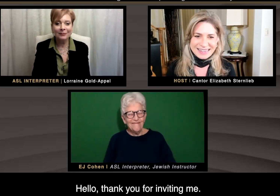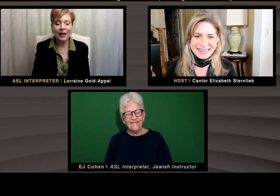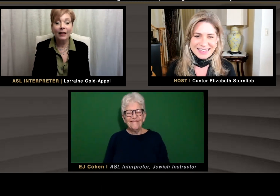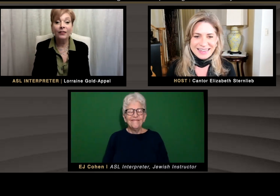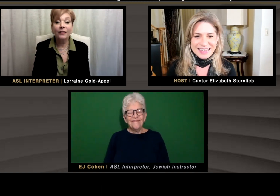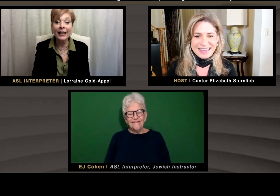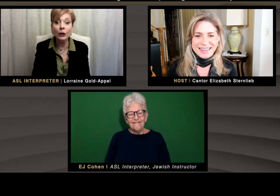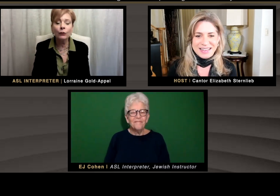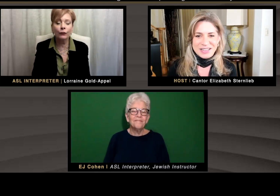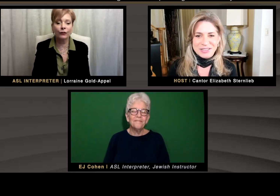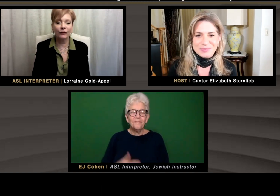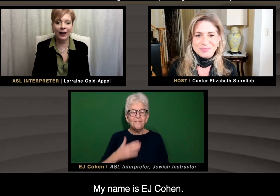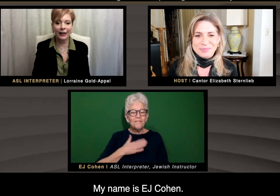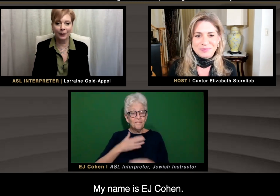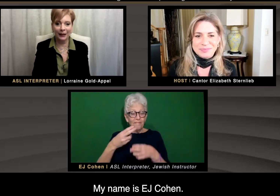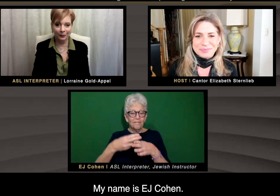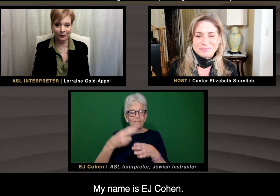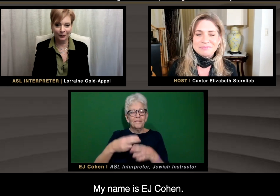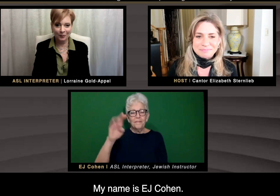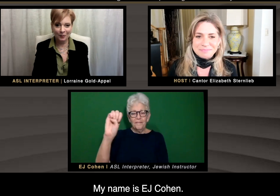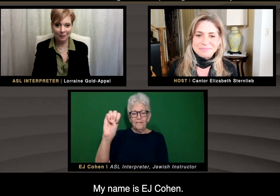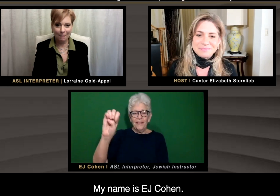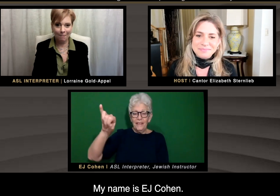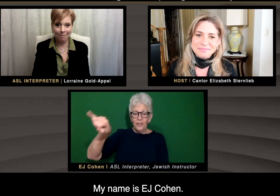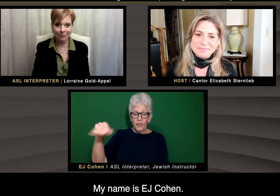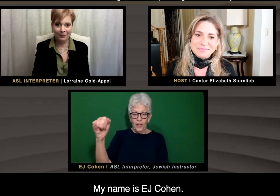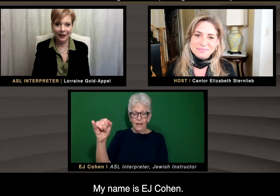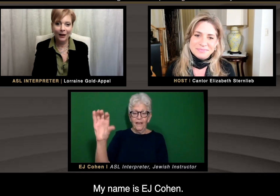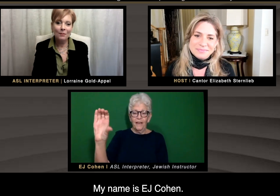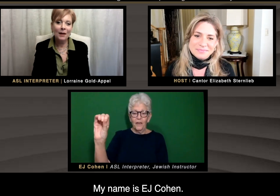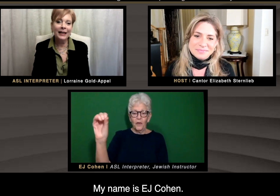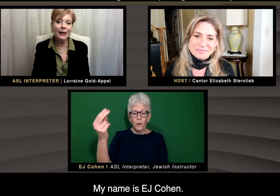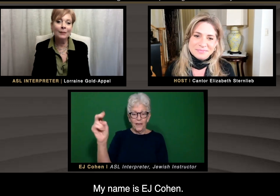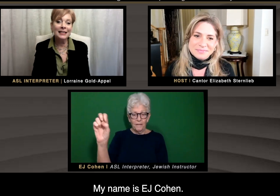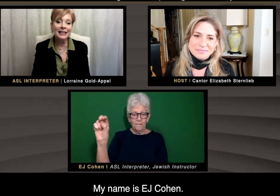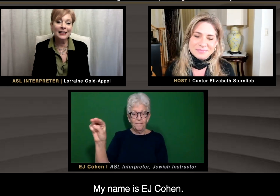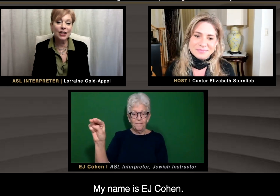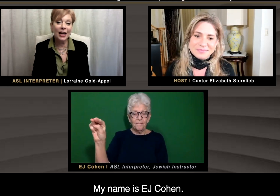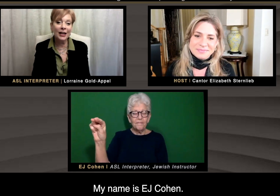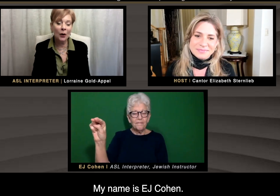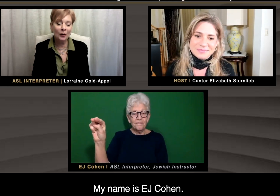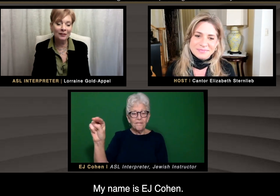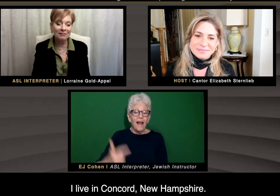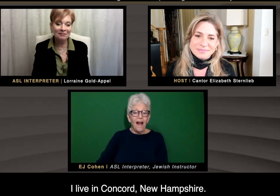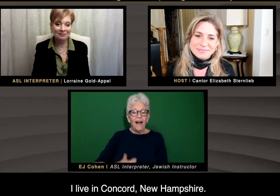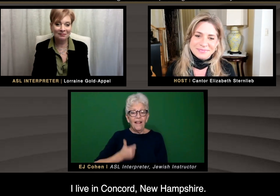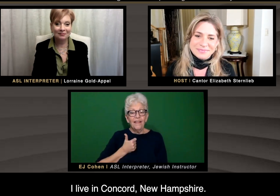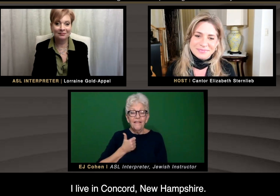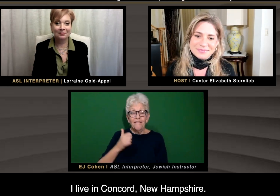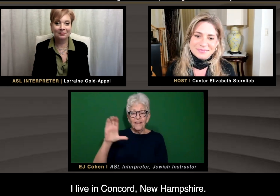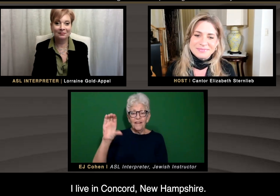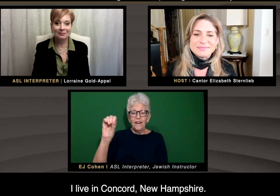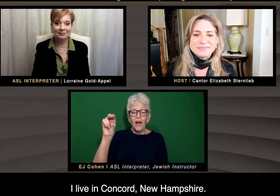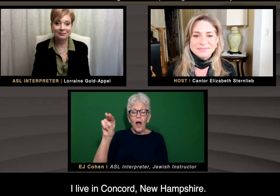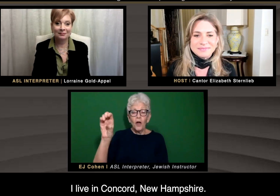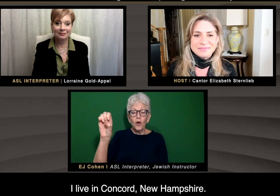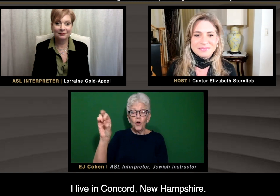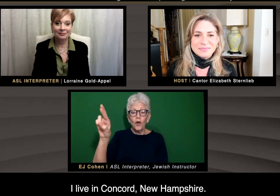Hello. Thank you for inviting me. My name is EJ Cohen.